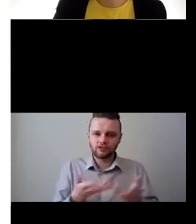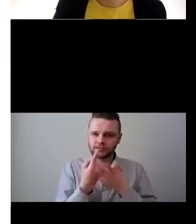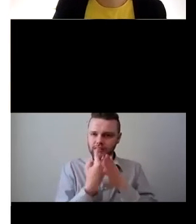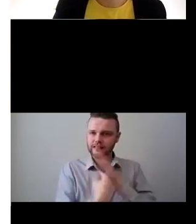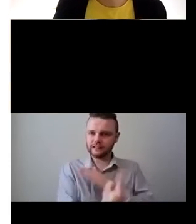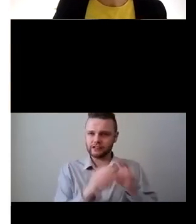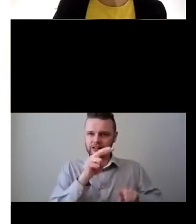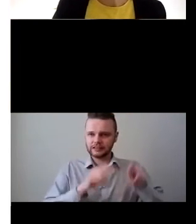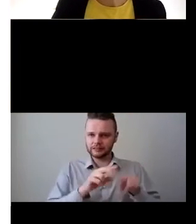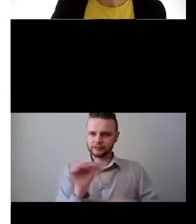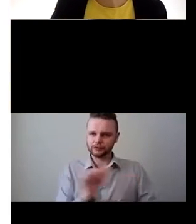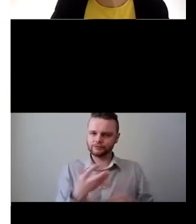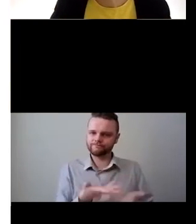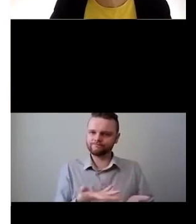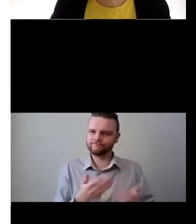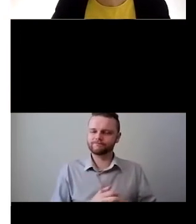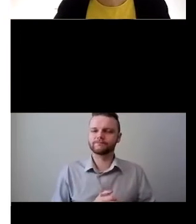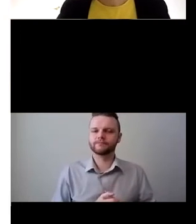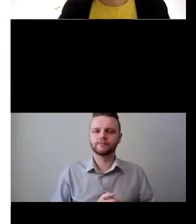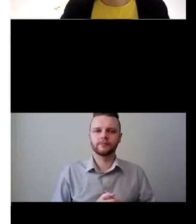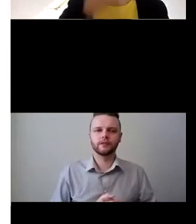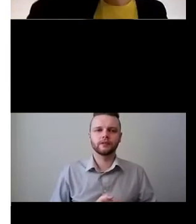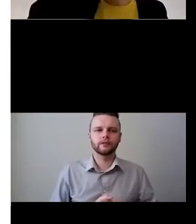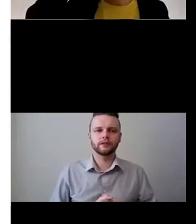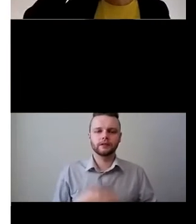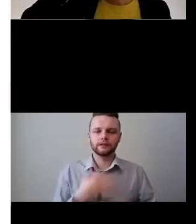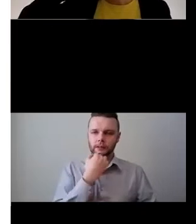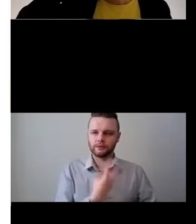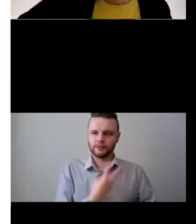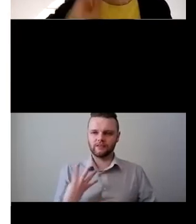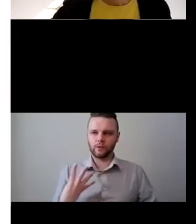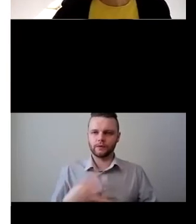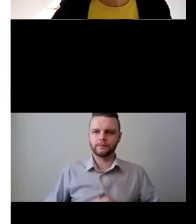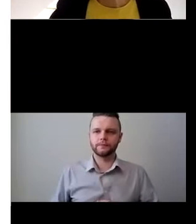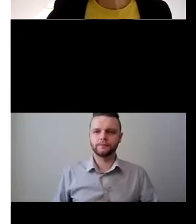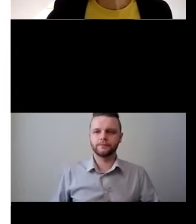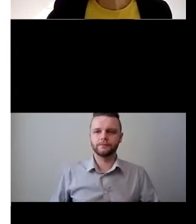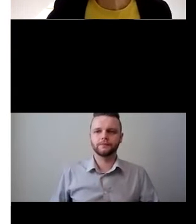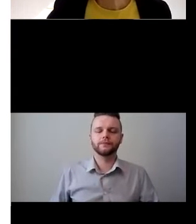of children in its General Comment number 24.